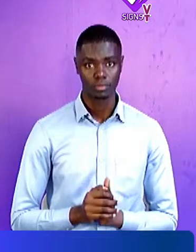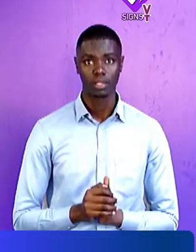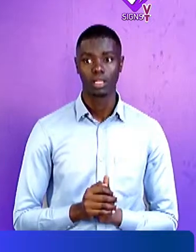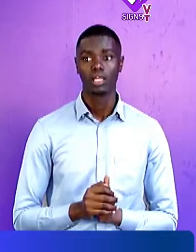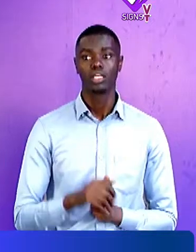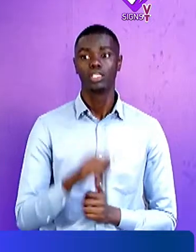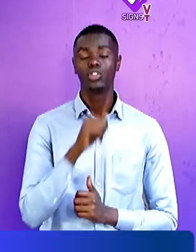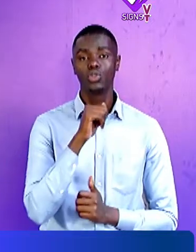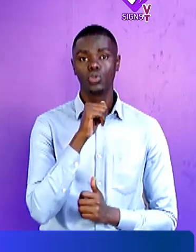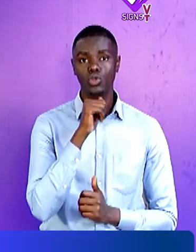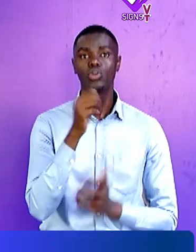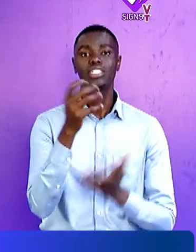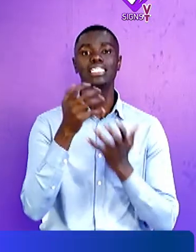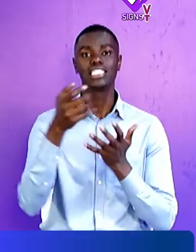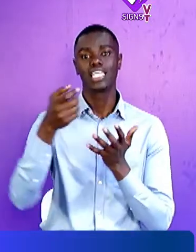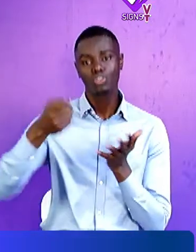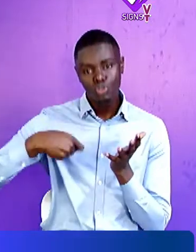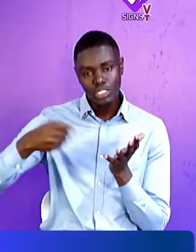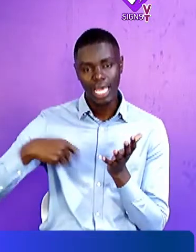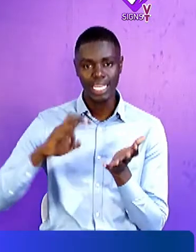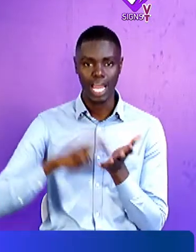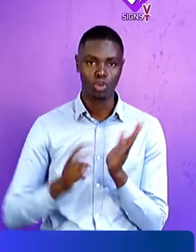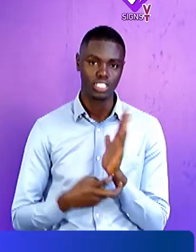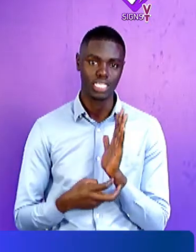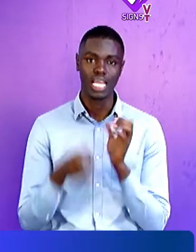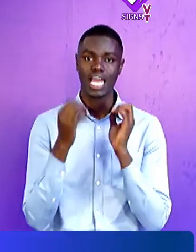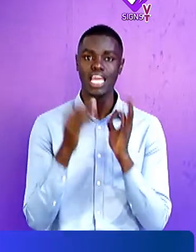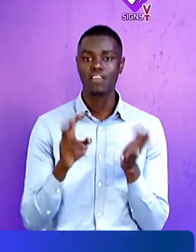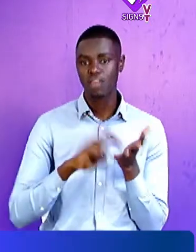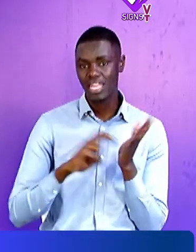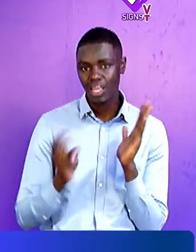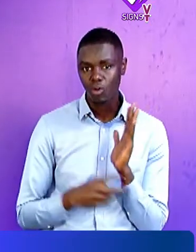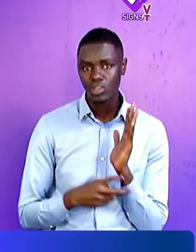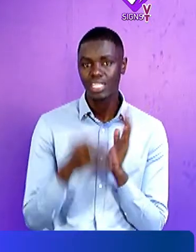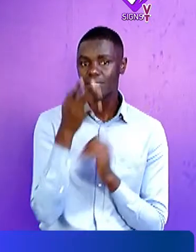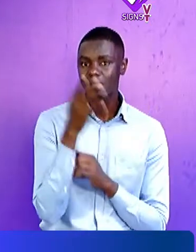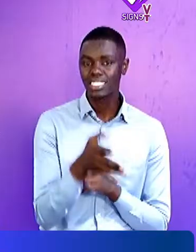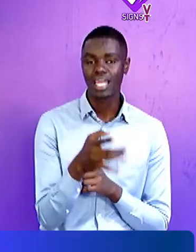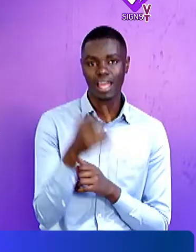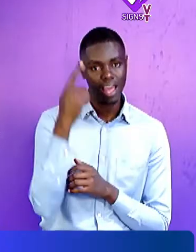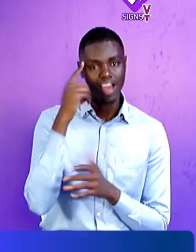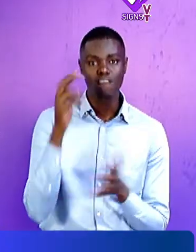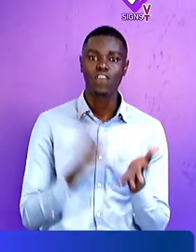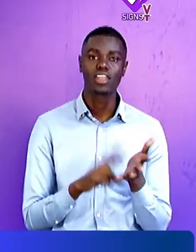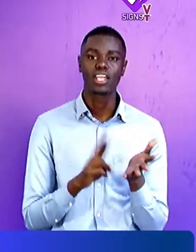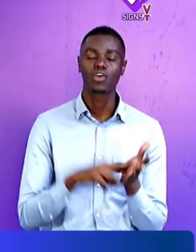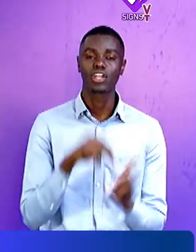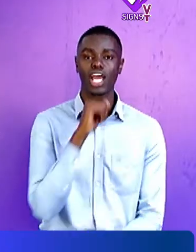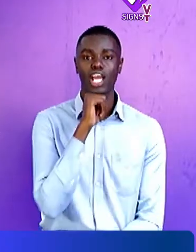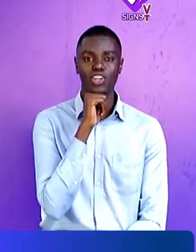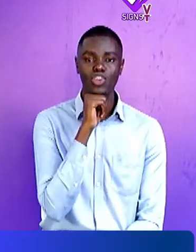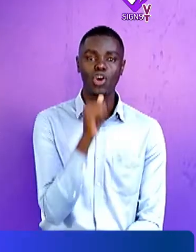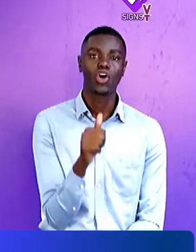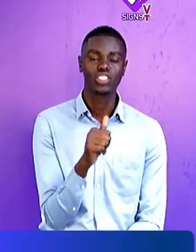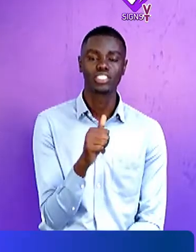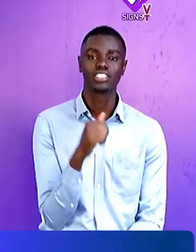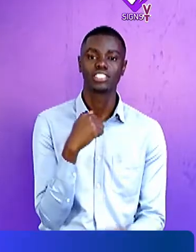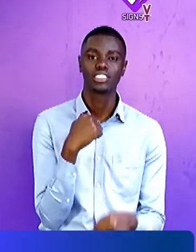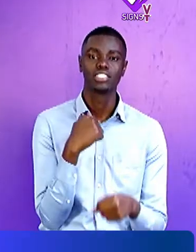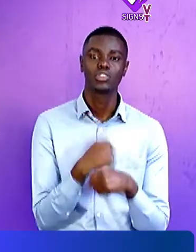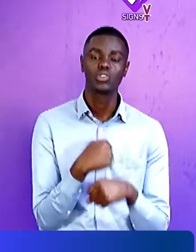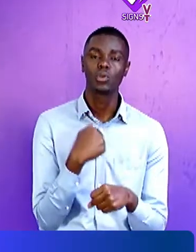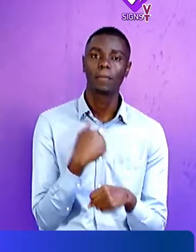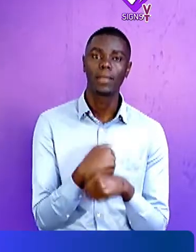sign a contract, isn't it? But if the contract should only be there for the record, not mostly to make them to